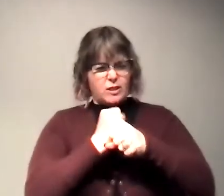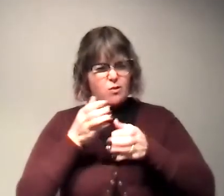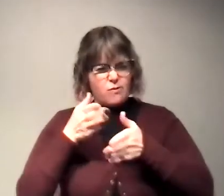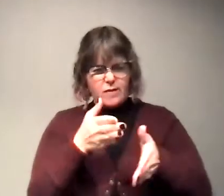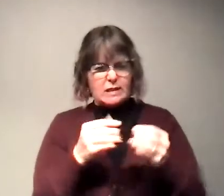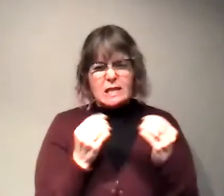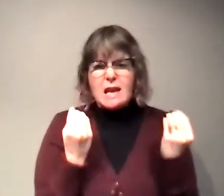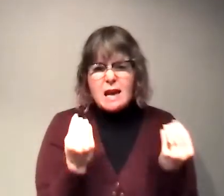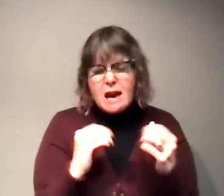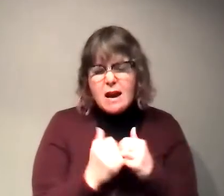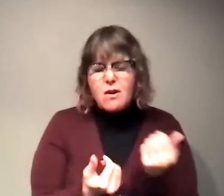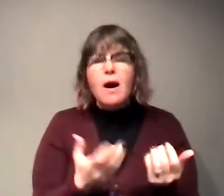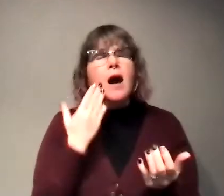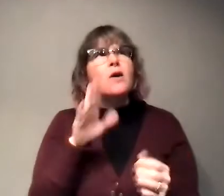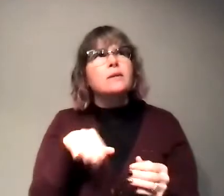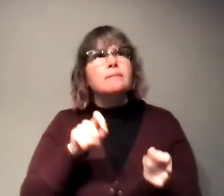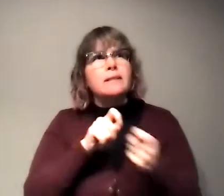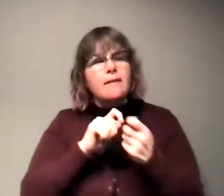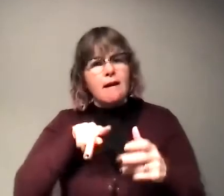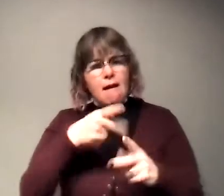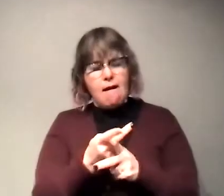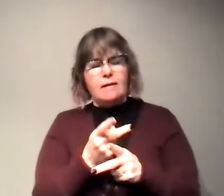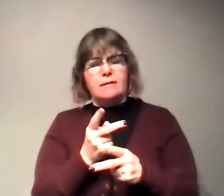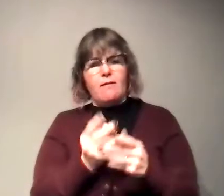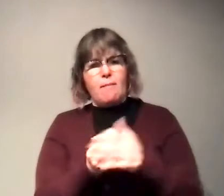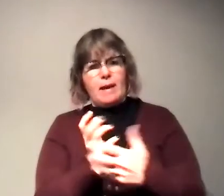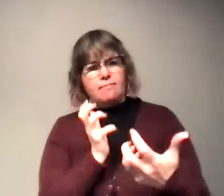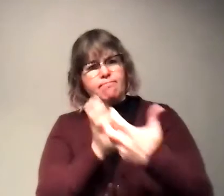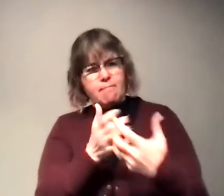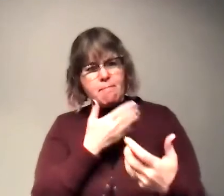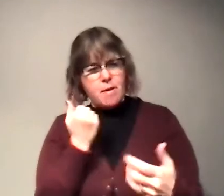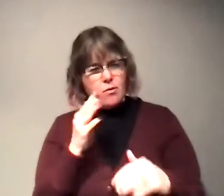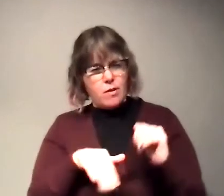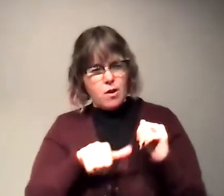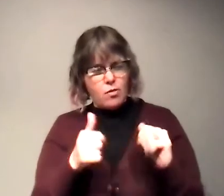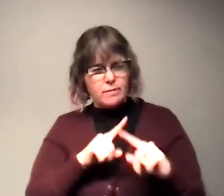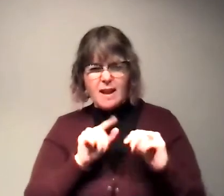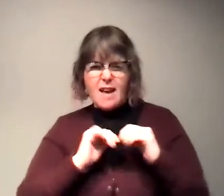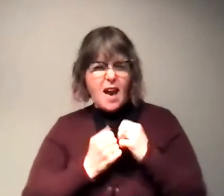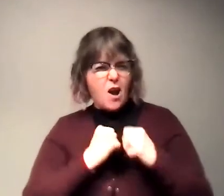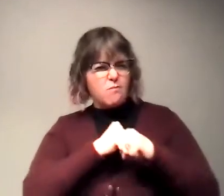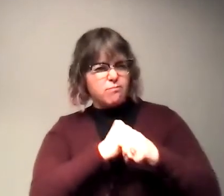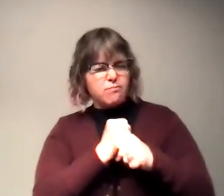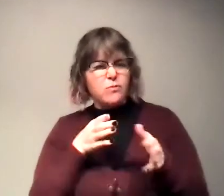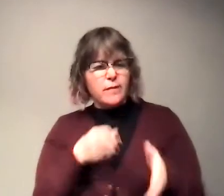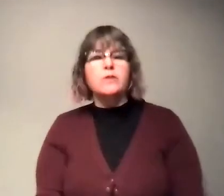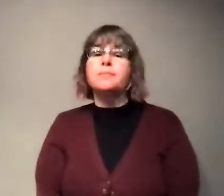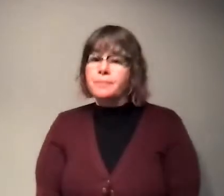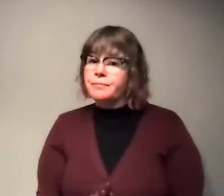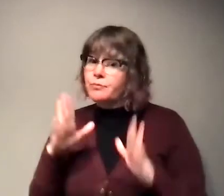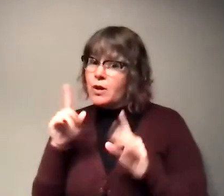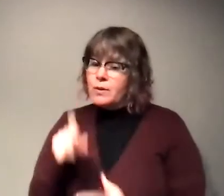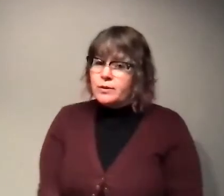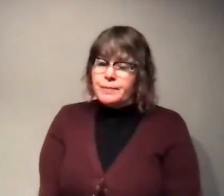And are there certain types of plants that work better than others? Yes, that's a great question.